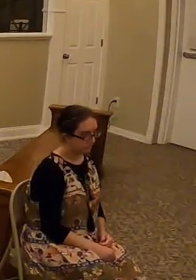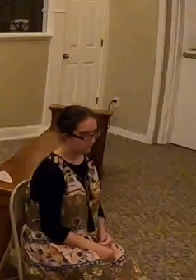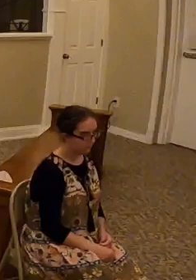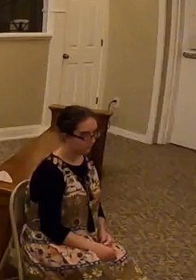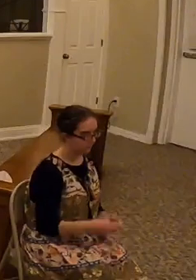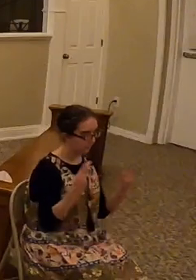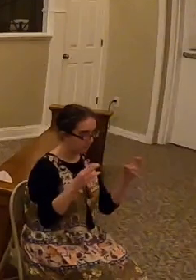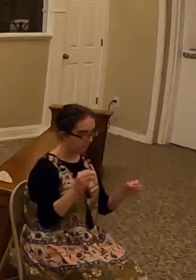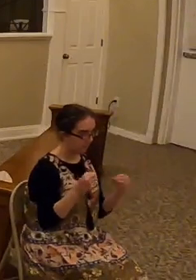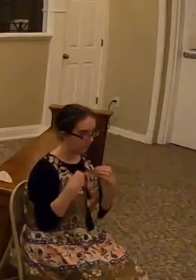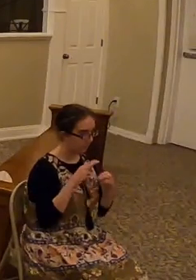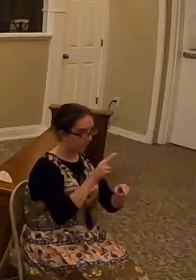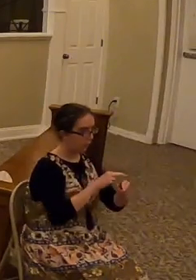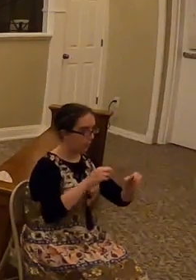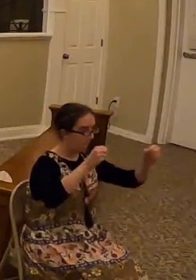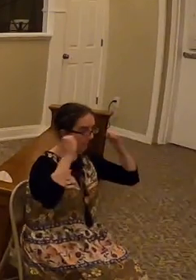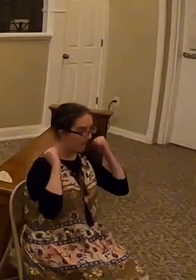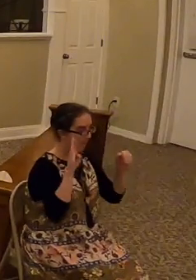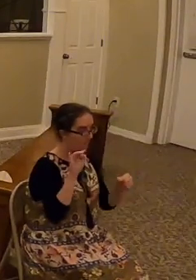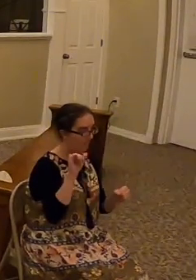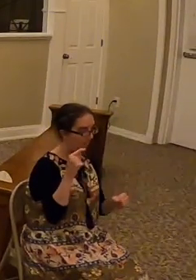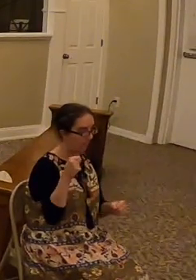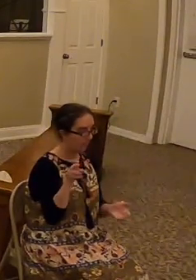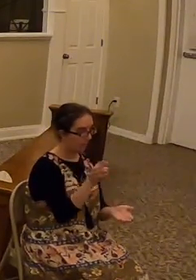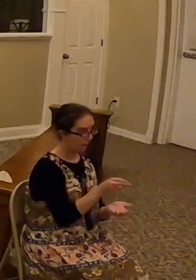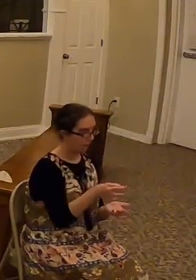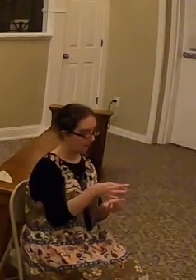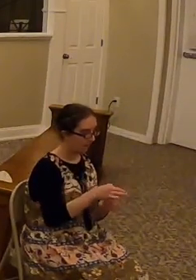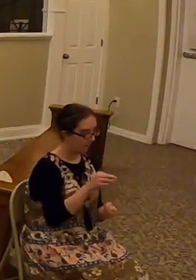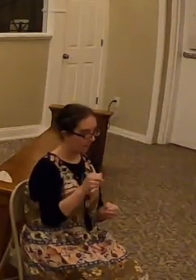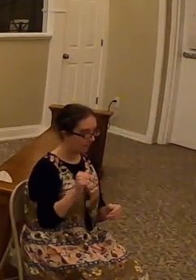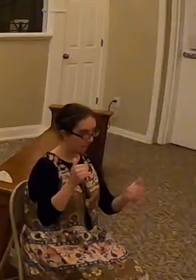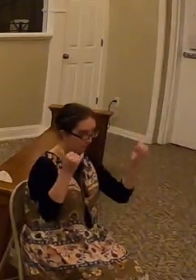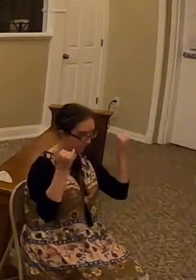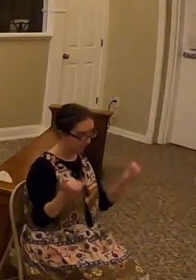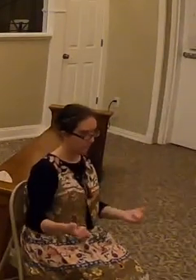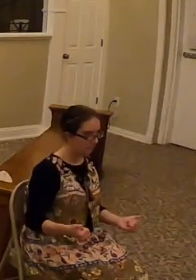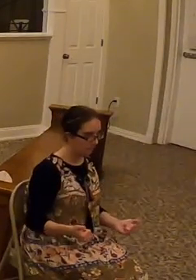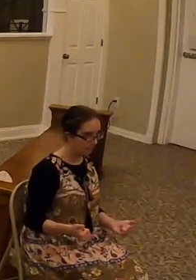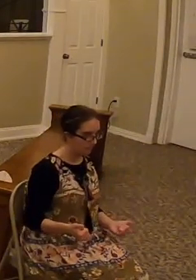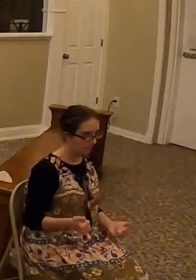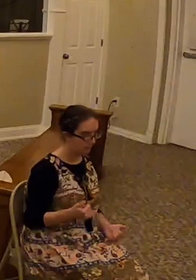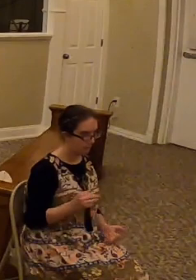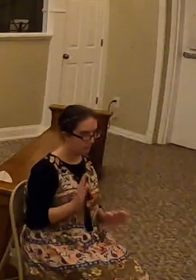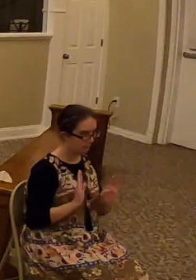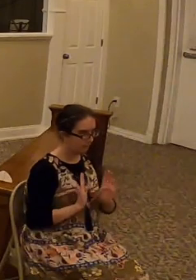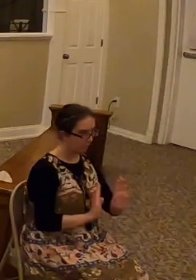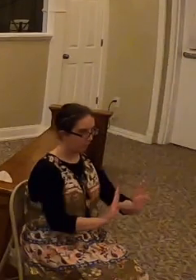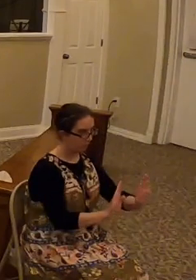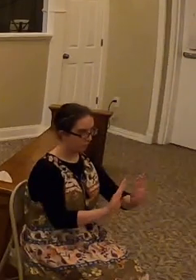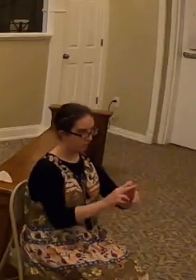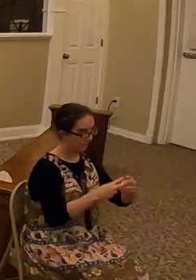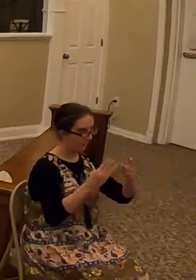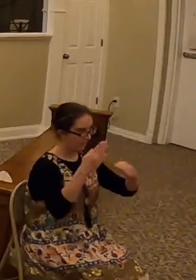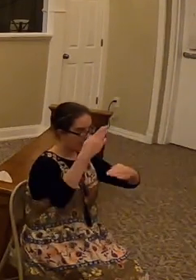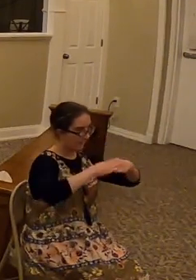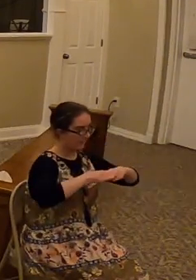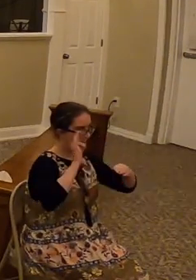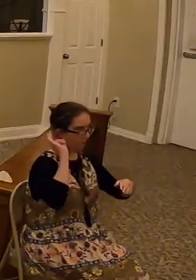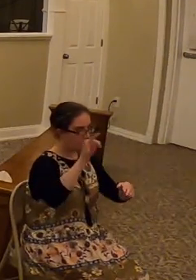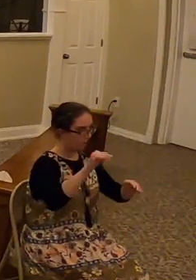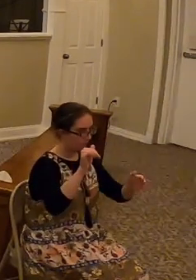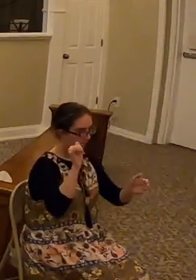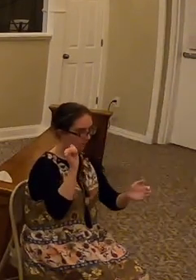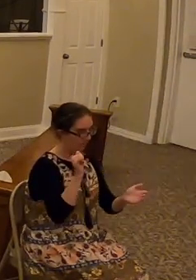one young minister that was used mightily by the Holy Ghost. And all of a sudden, they're pushed up to the very top. Preach